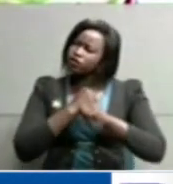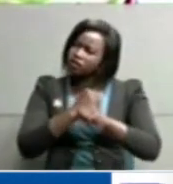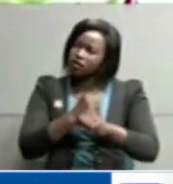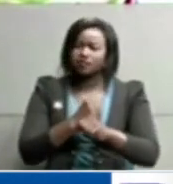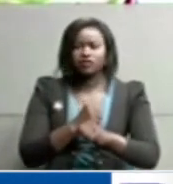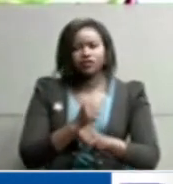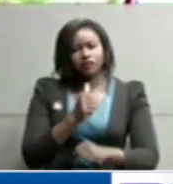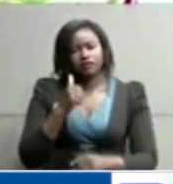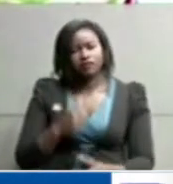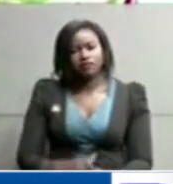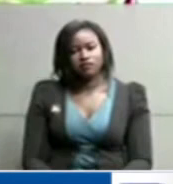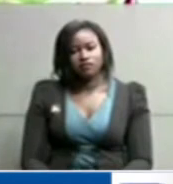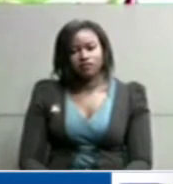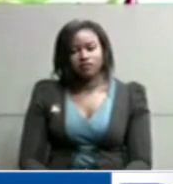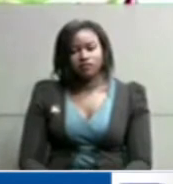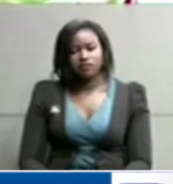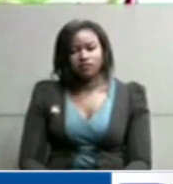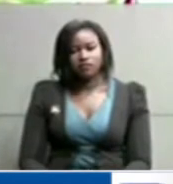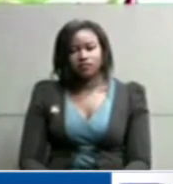Huh?